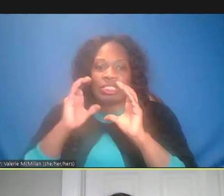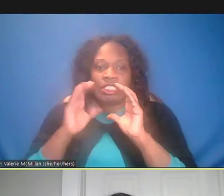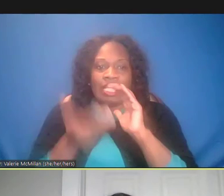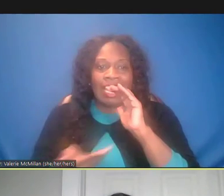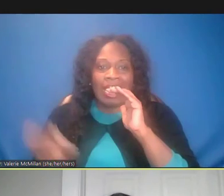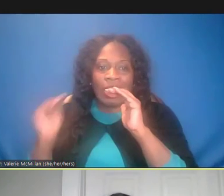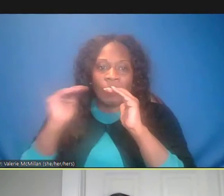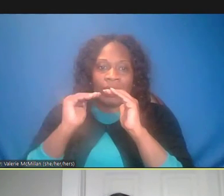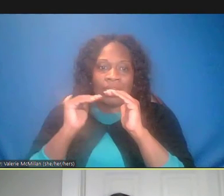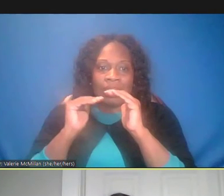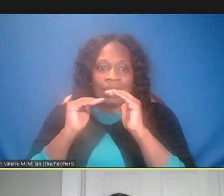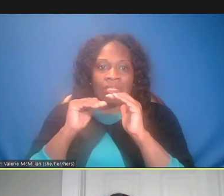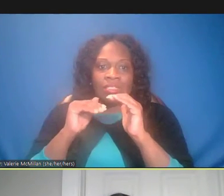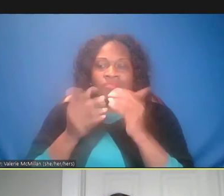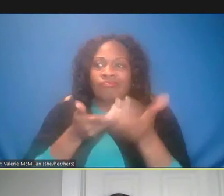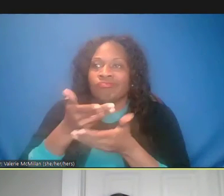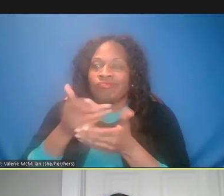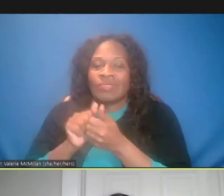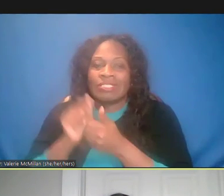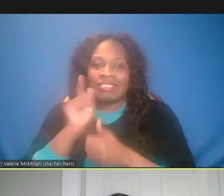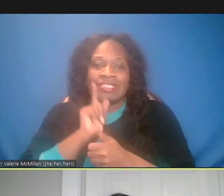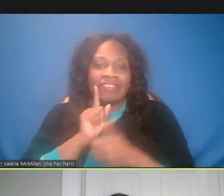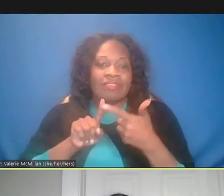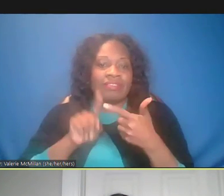and deaf-blind individuals,